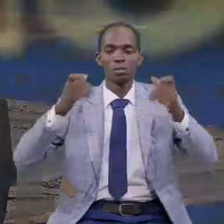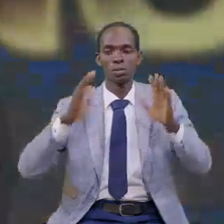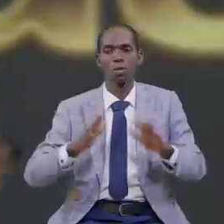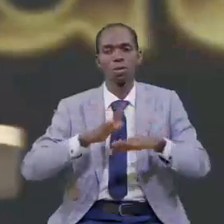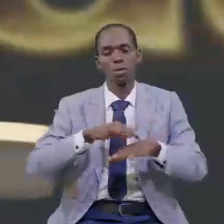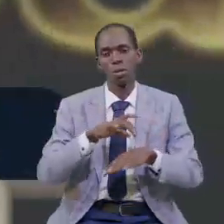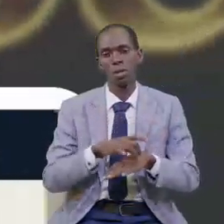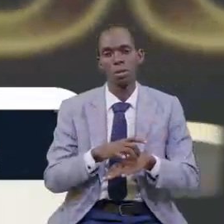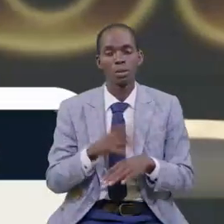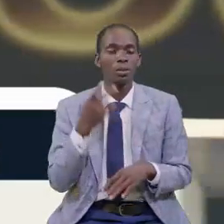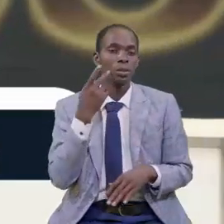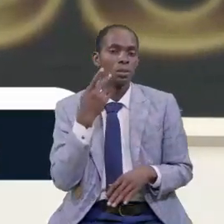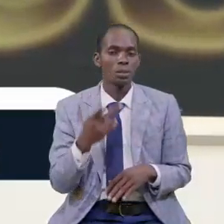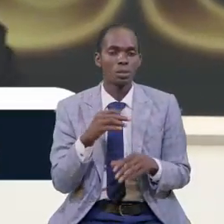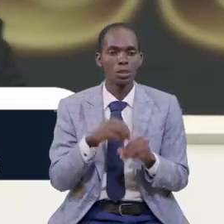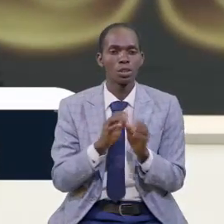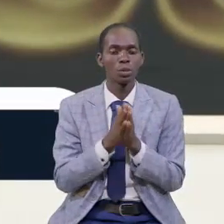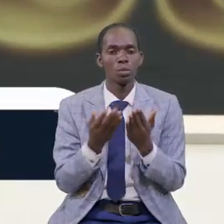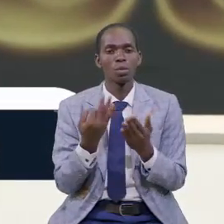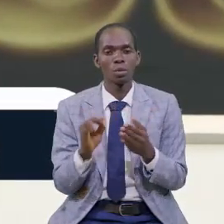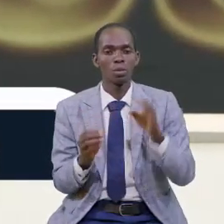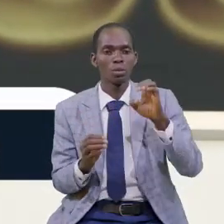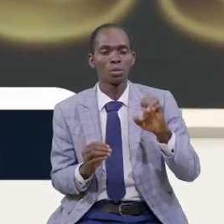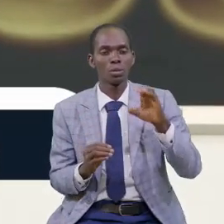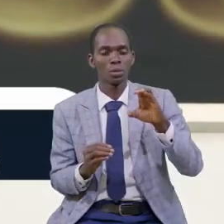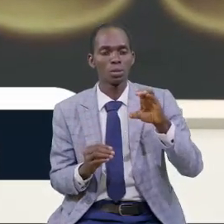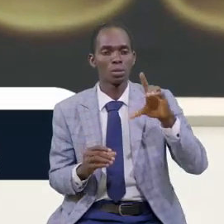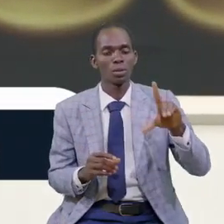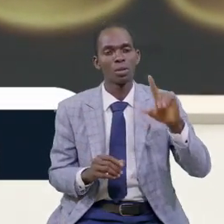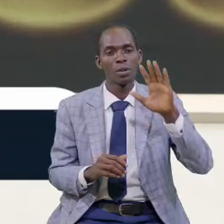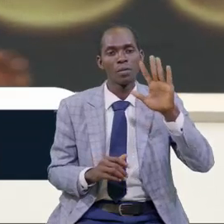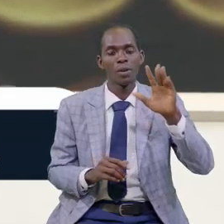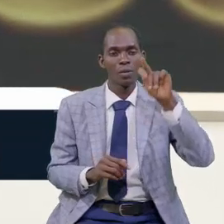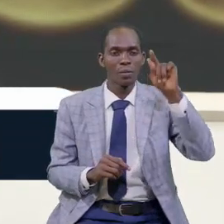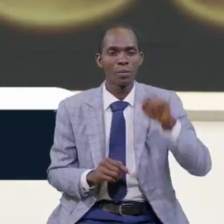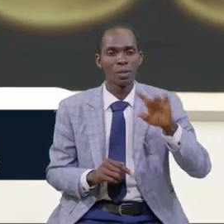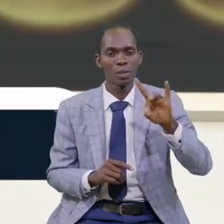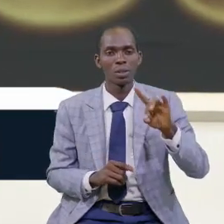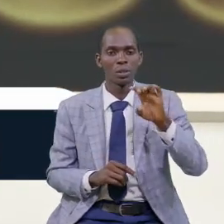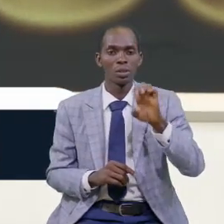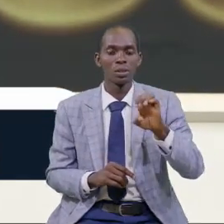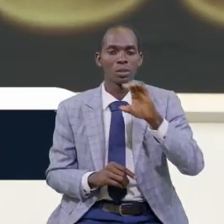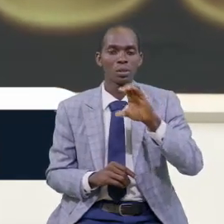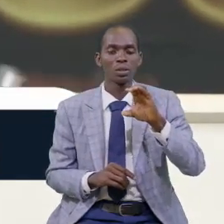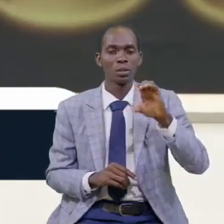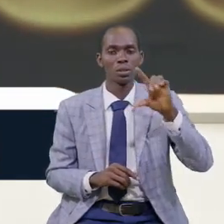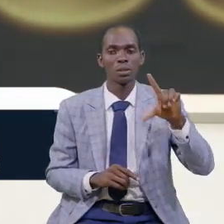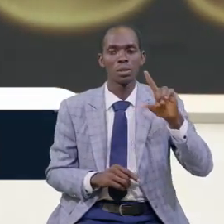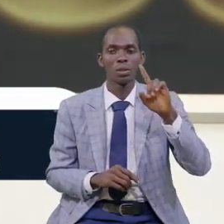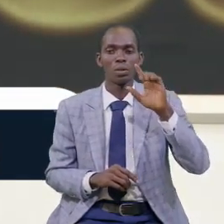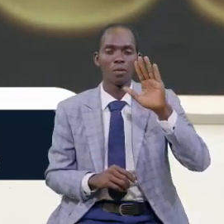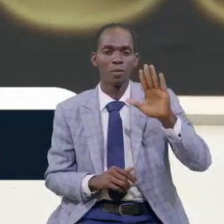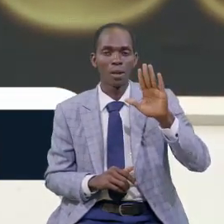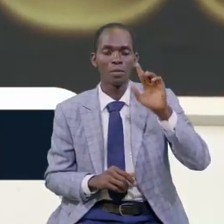chapter 5, verse 8. In Ecclesiastes chapter 1, reading from chapter